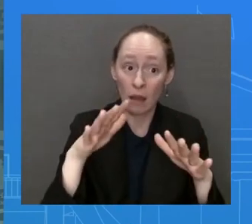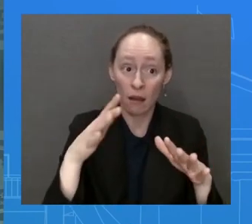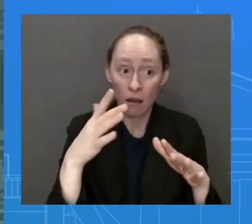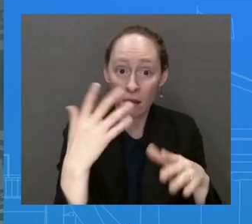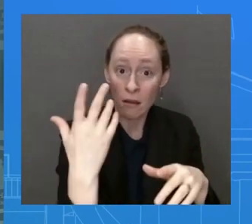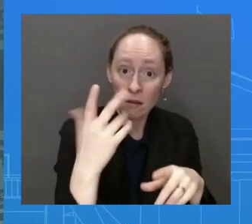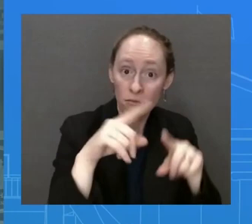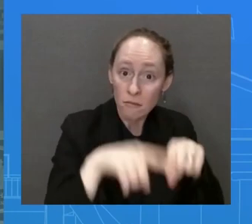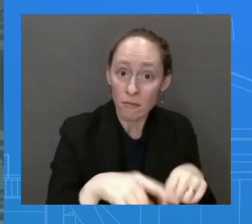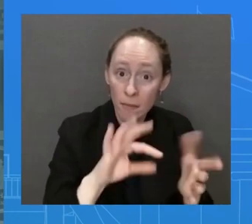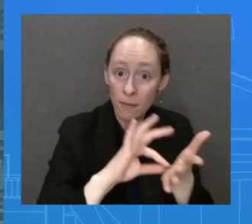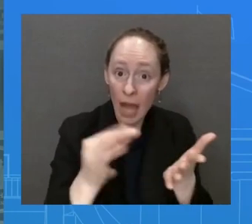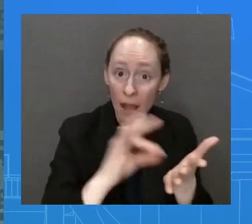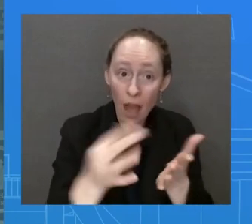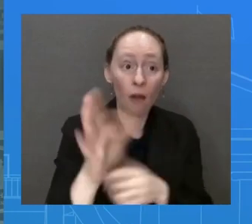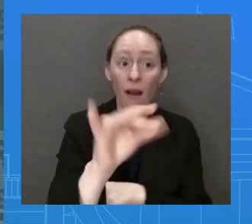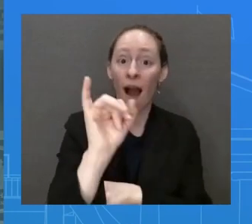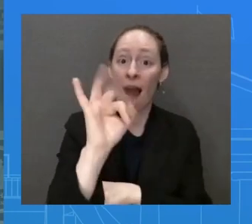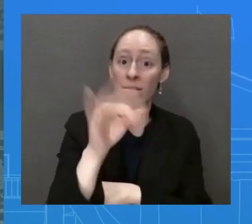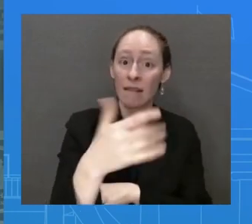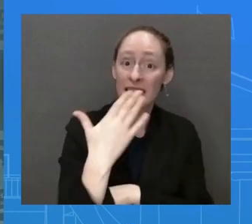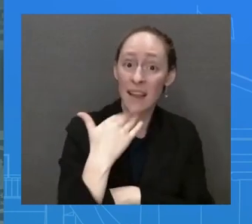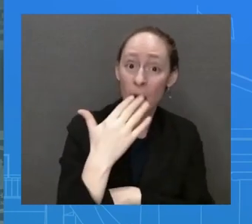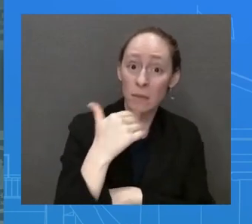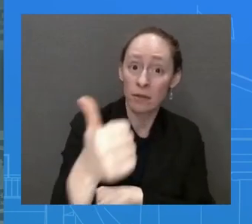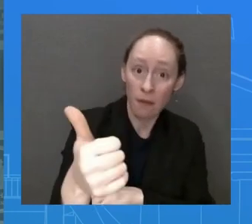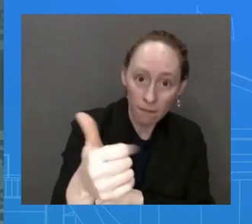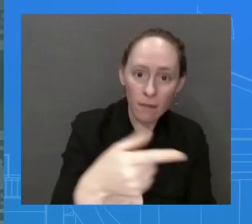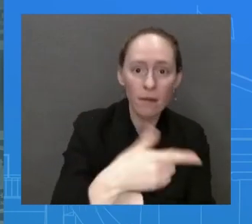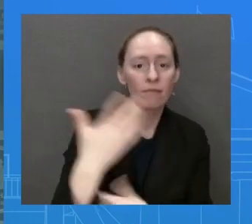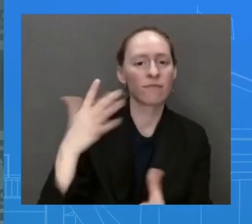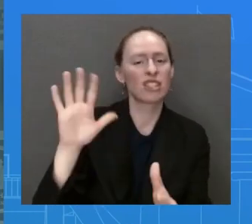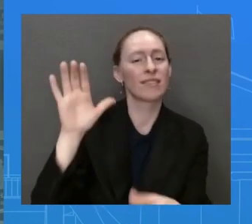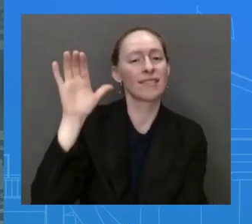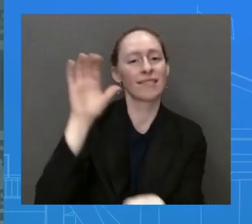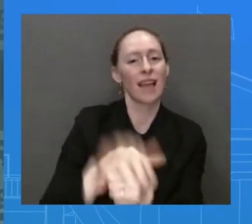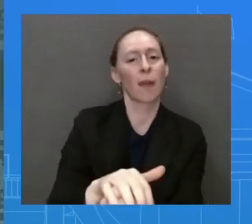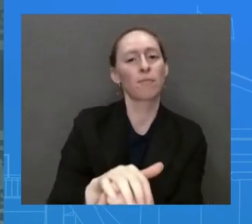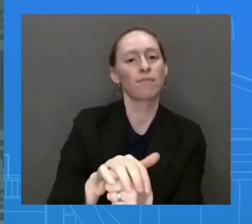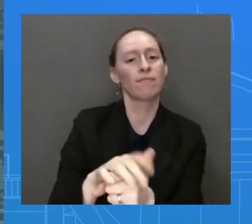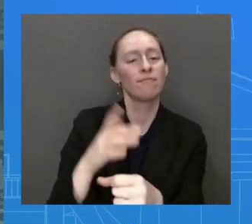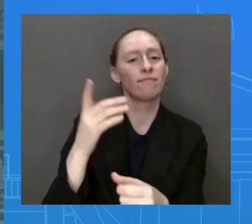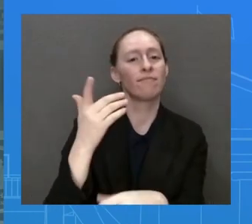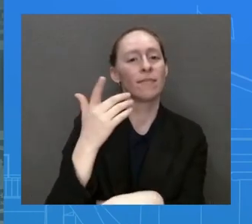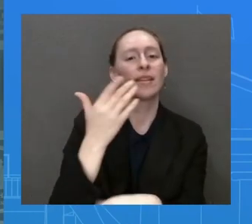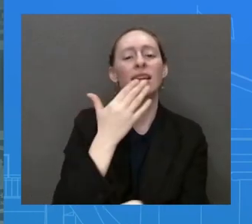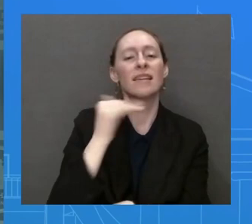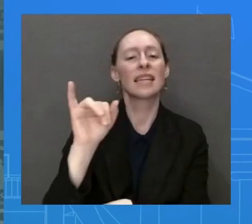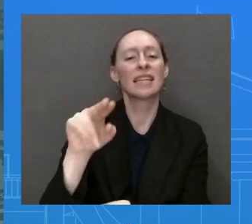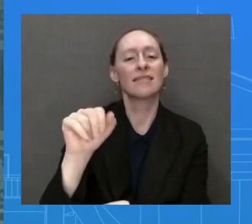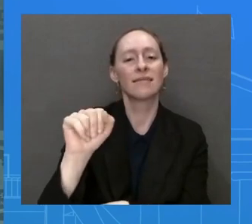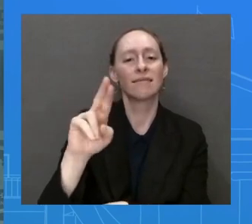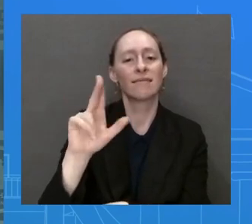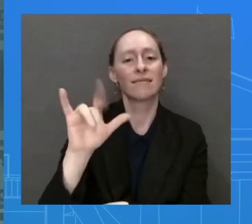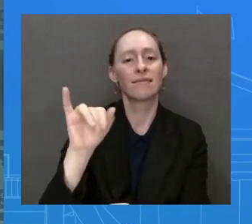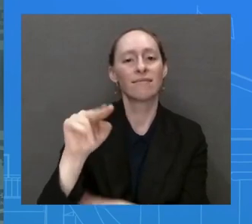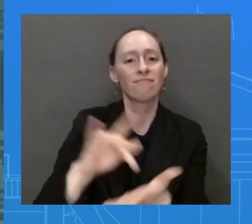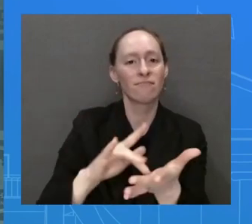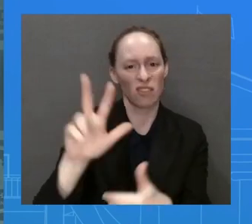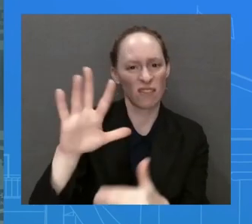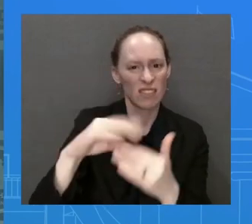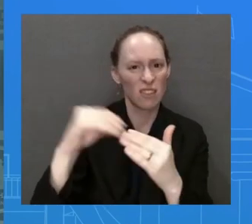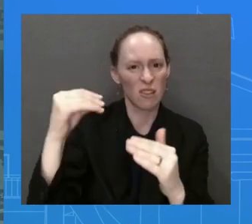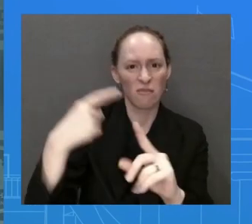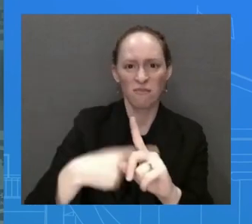supply. They are also now able to get recommended vaccines for free, all of this thanks to, again,